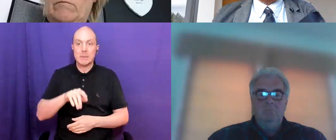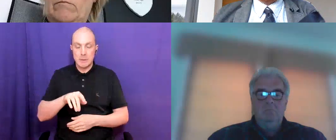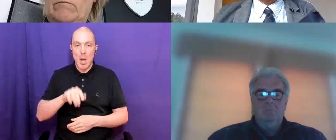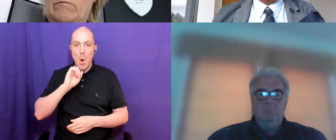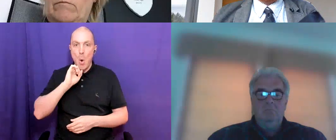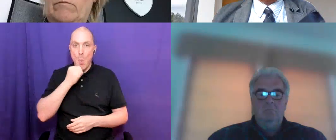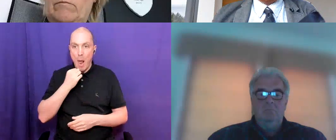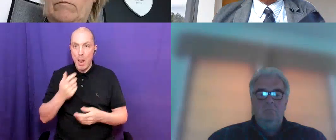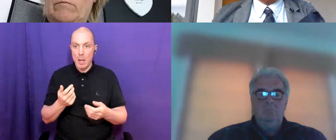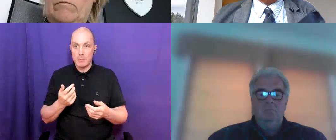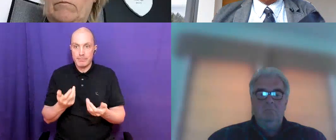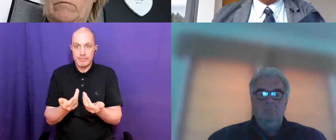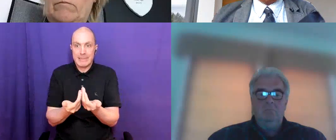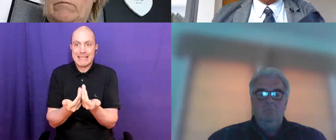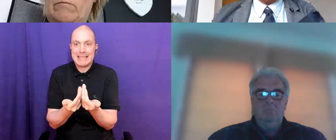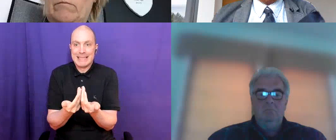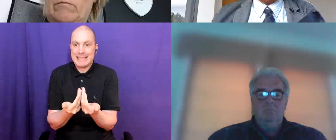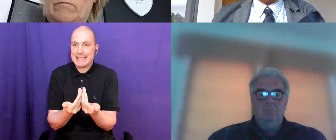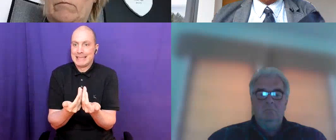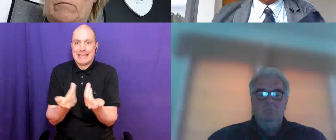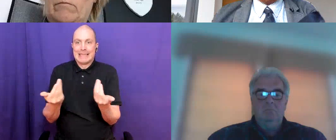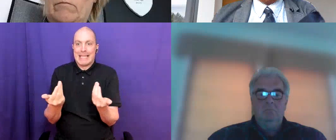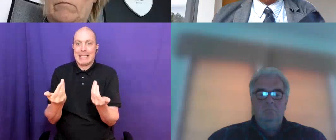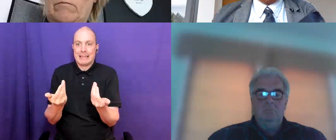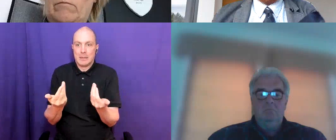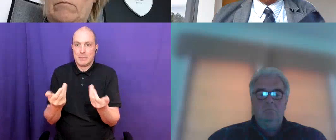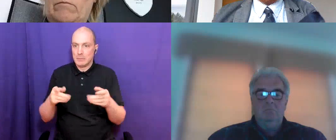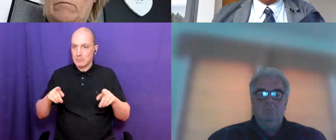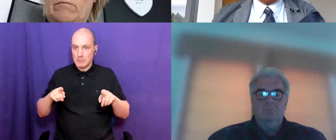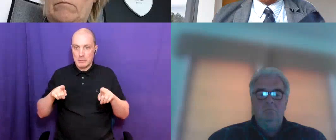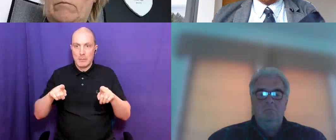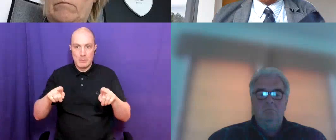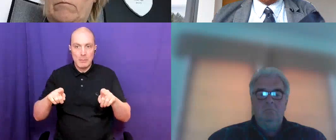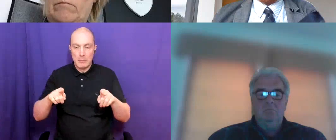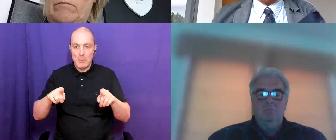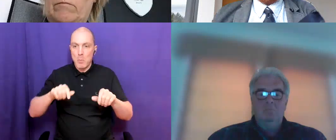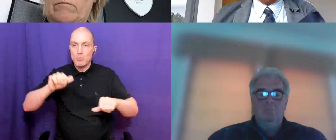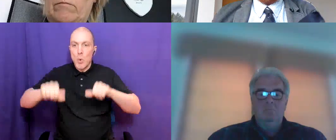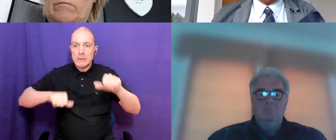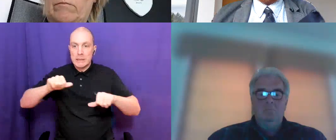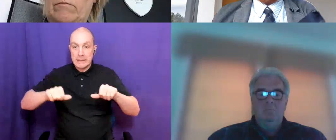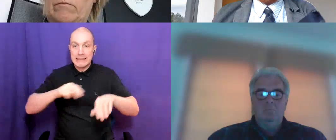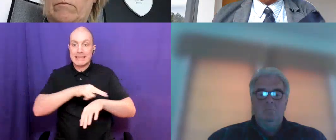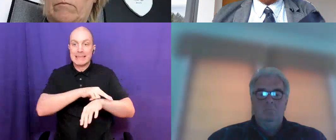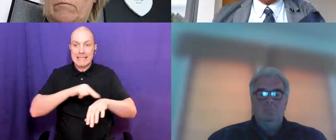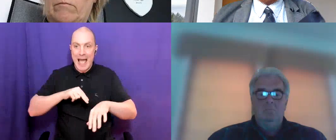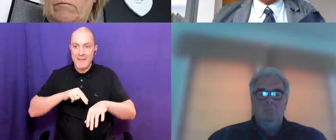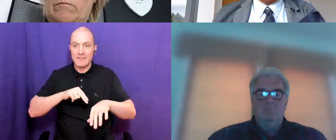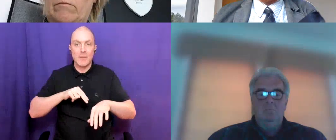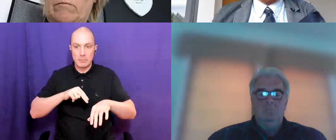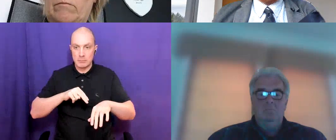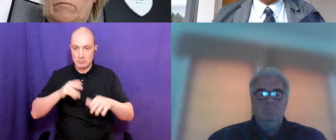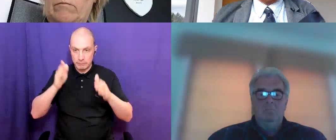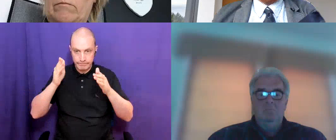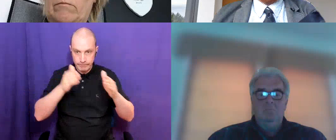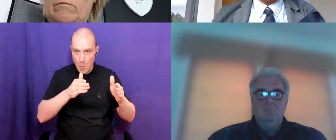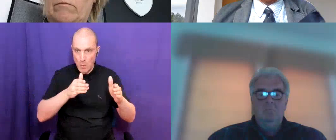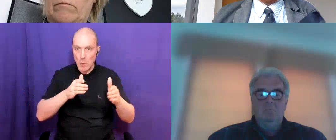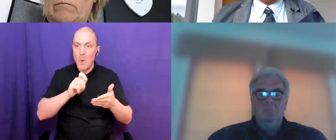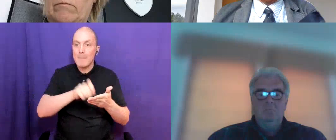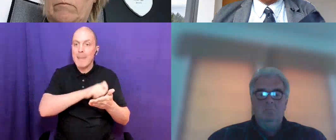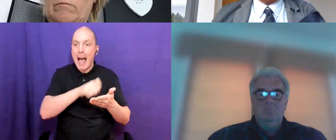up distinct from for each ward, and staff will be extra vigilant to ensure the correct ballot papers go into the correct ballot